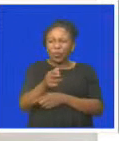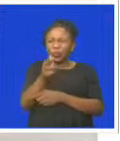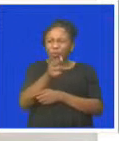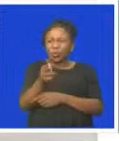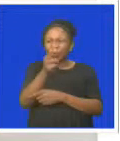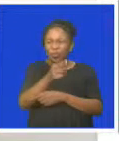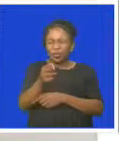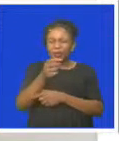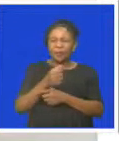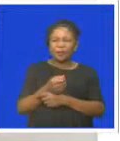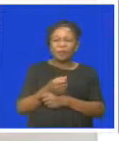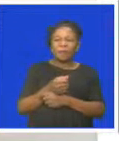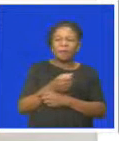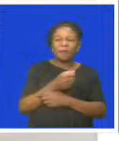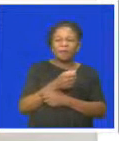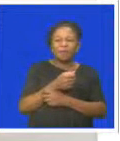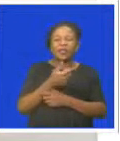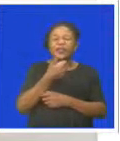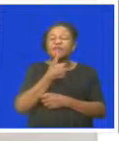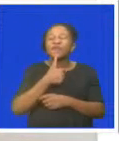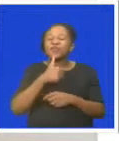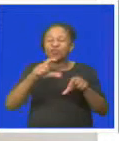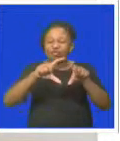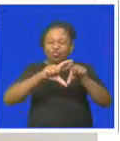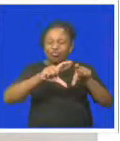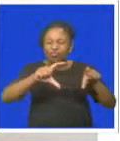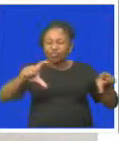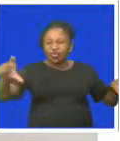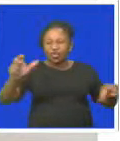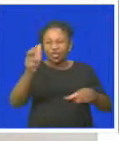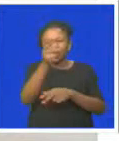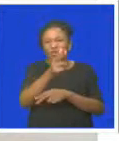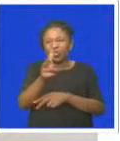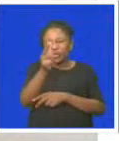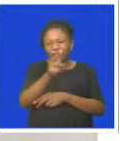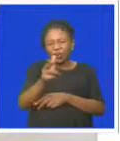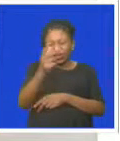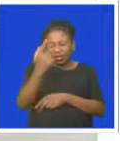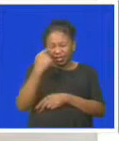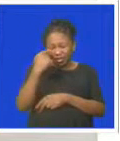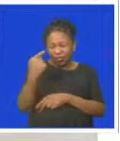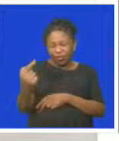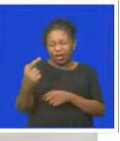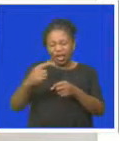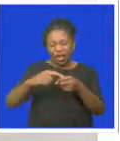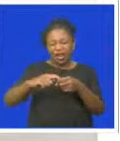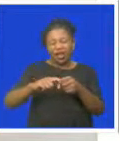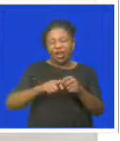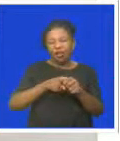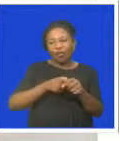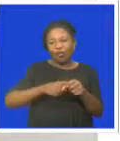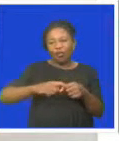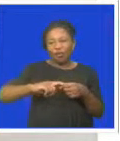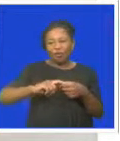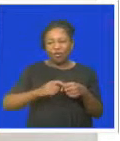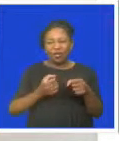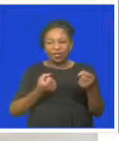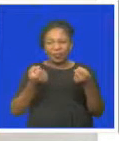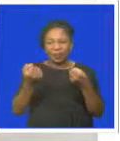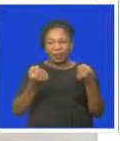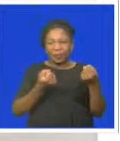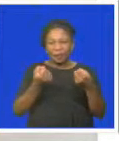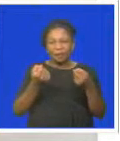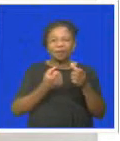the water hose. Here is the fire truck they are driving. They help